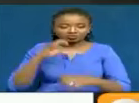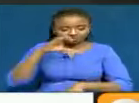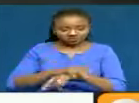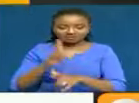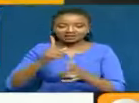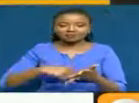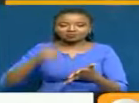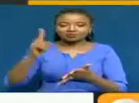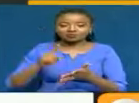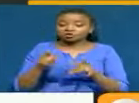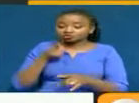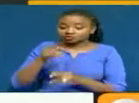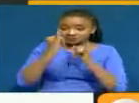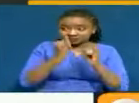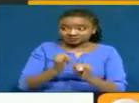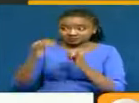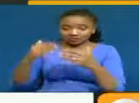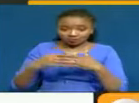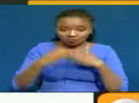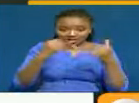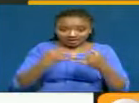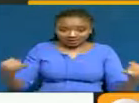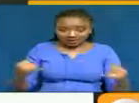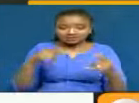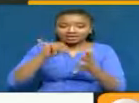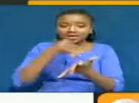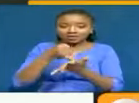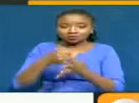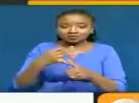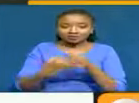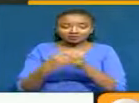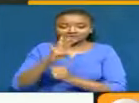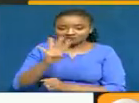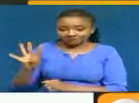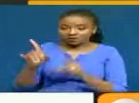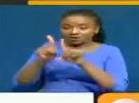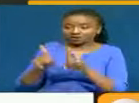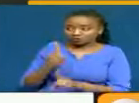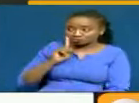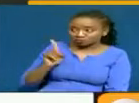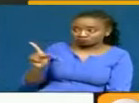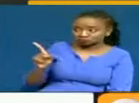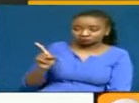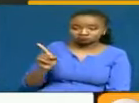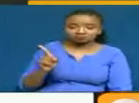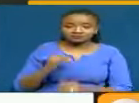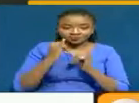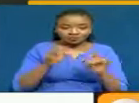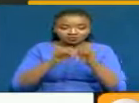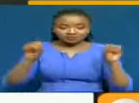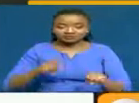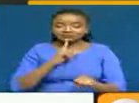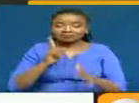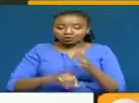obtained. The new guidelines, which covers both the 844 new establishments as well as the new system, requires that all